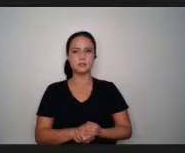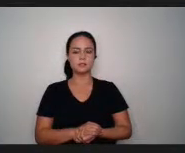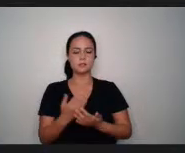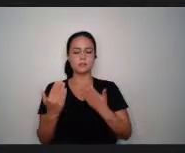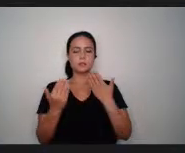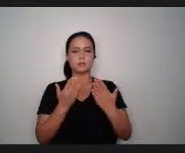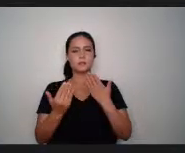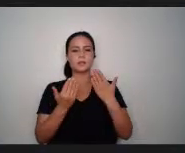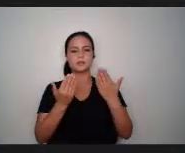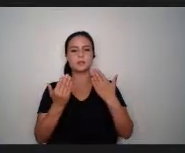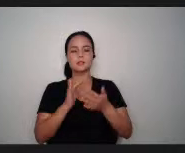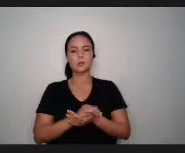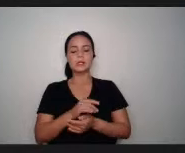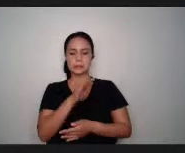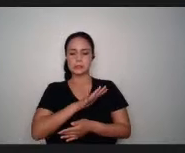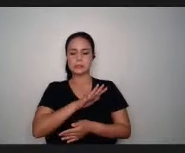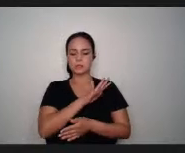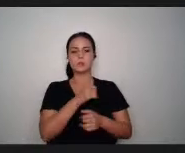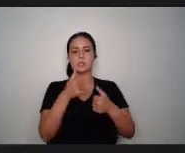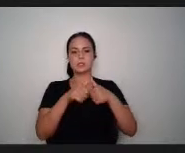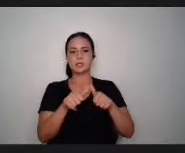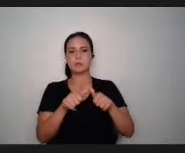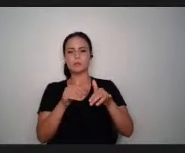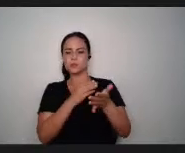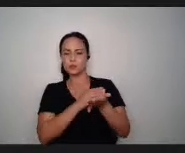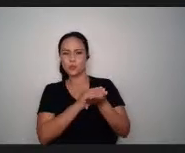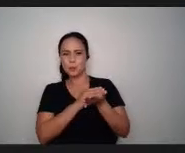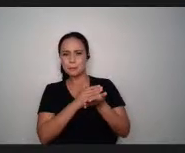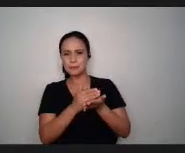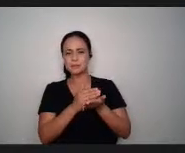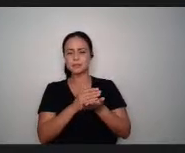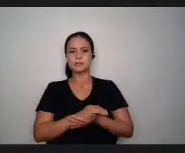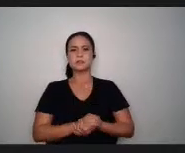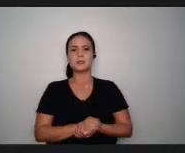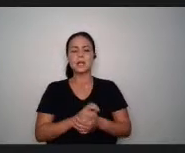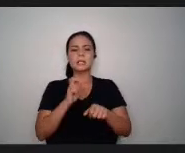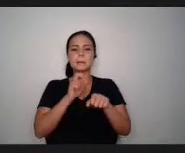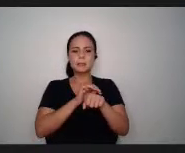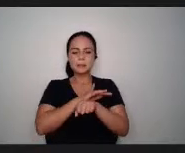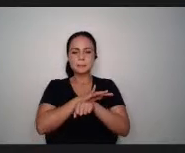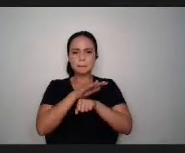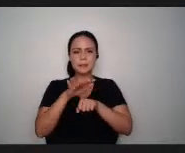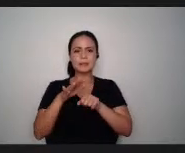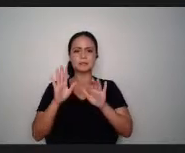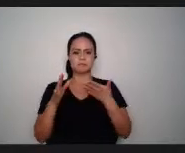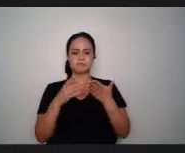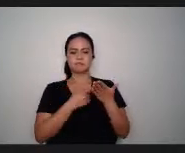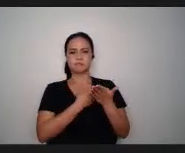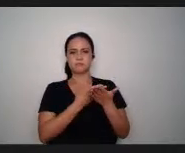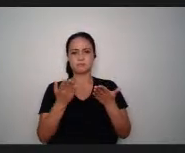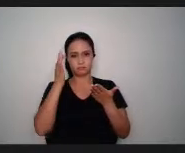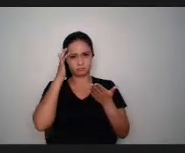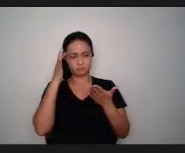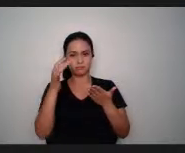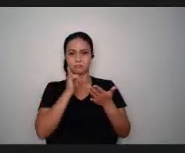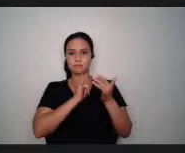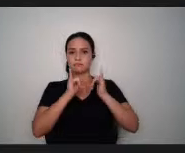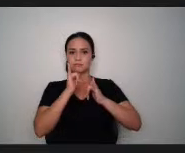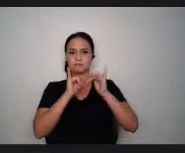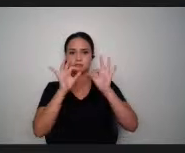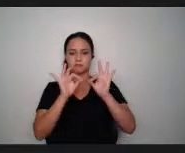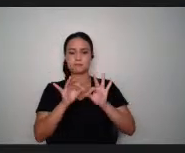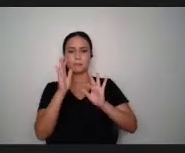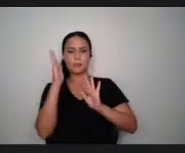companies with demand, with delivery. So we are seeing here, we're still in the beginning of the pandemic. Imagine